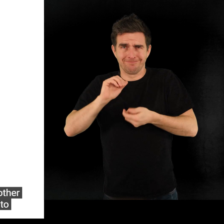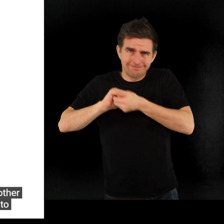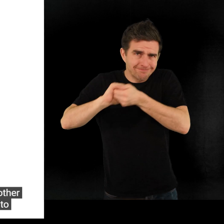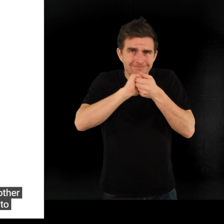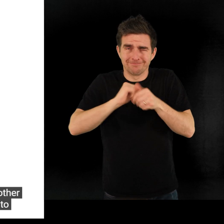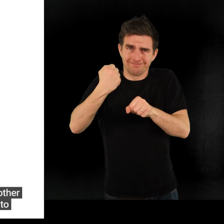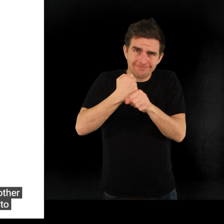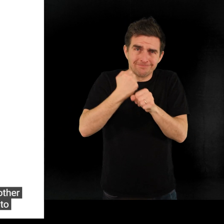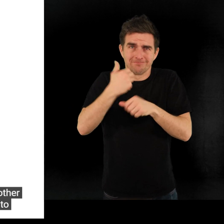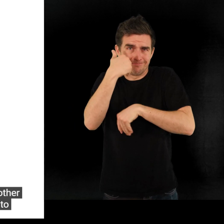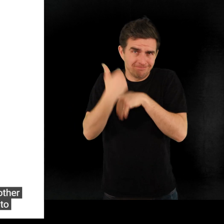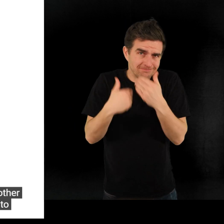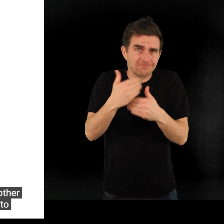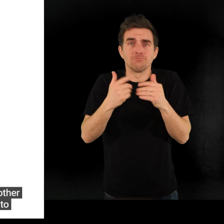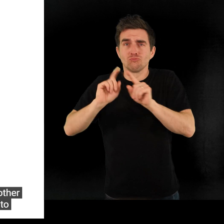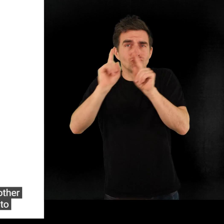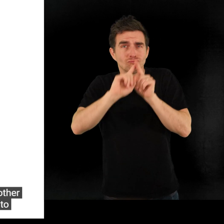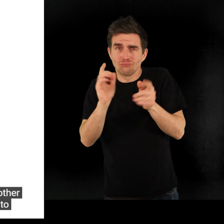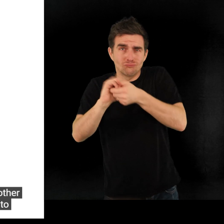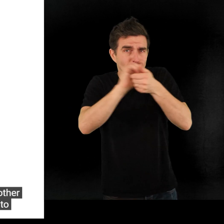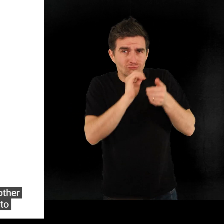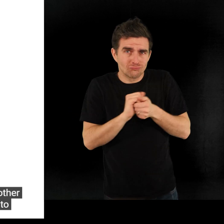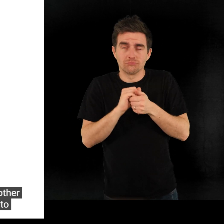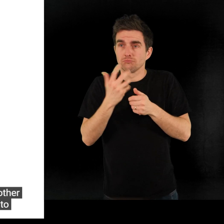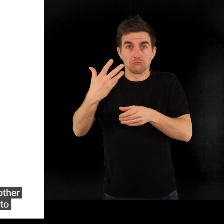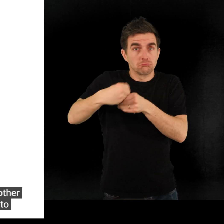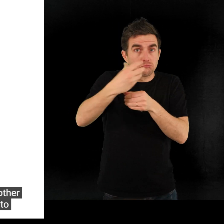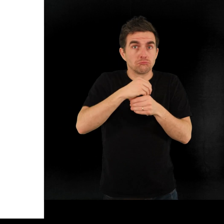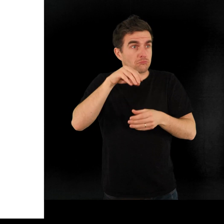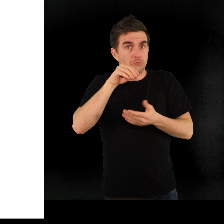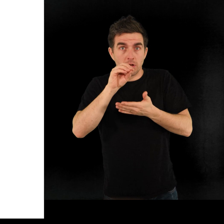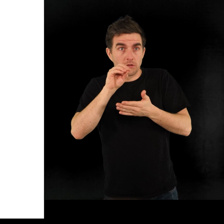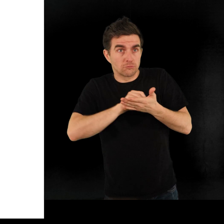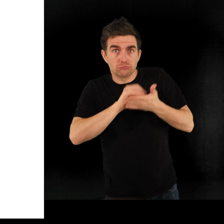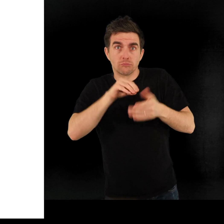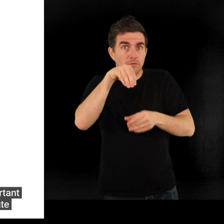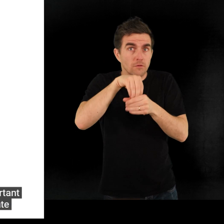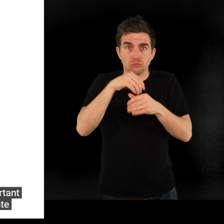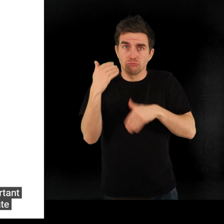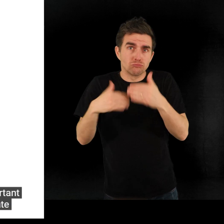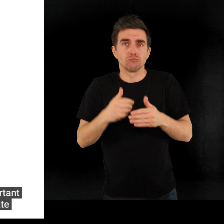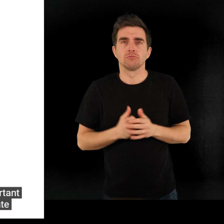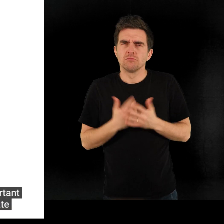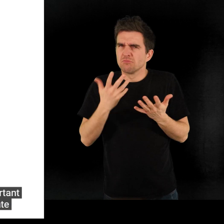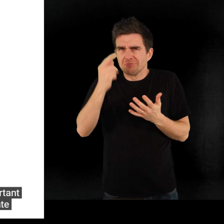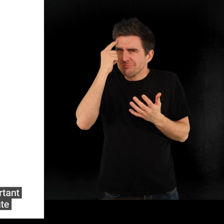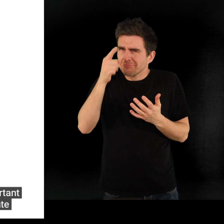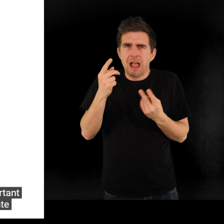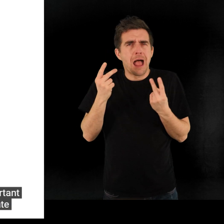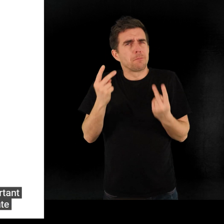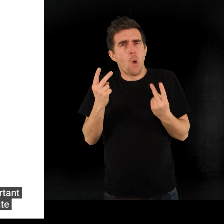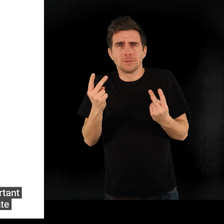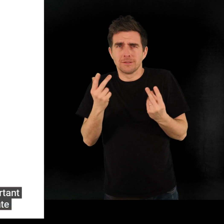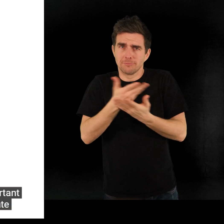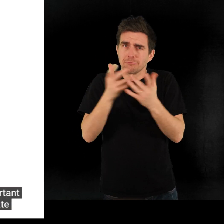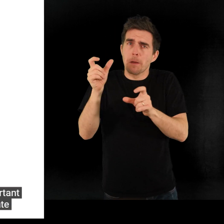collaborative partnership with all the stakeholders involved in the elections to ensure our representation. And why do you think it's